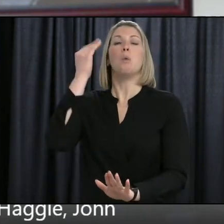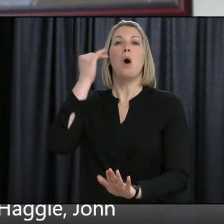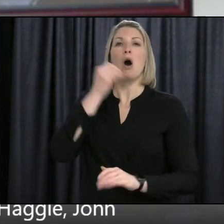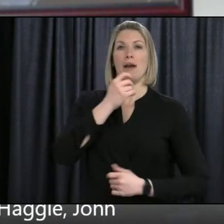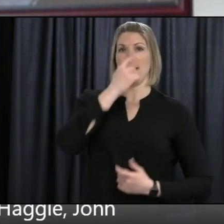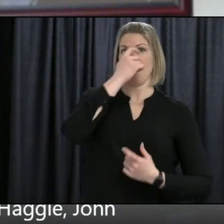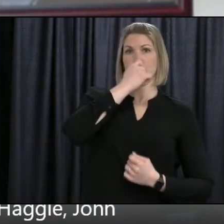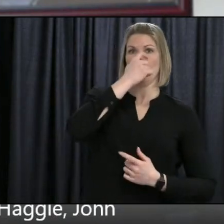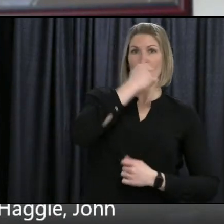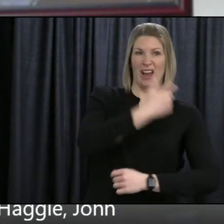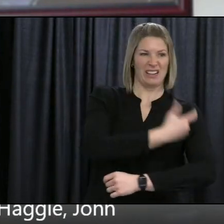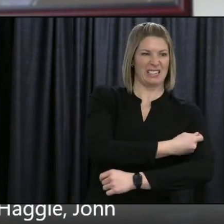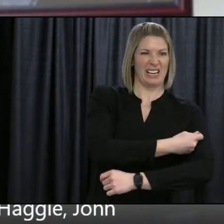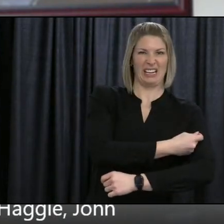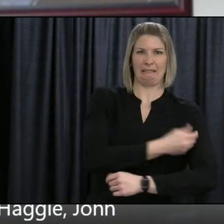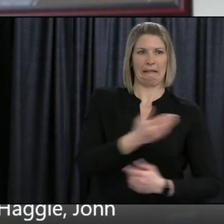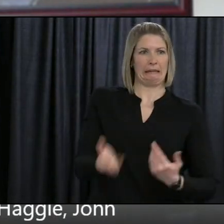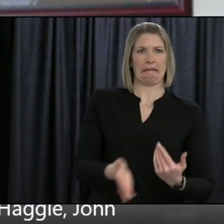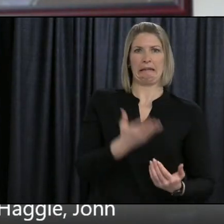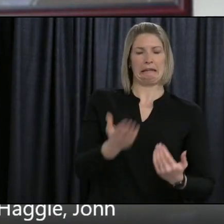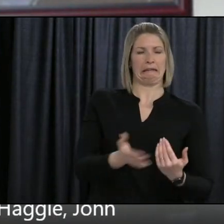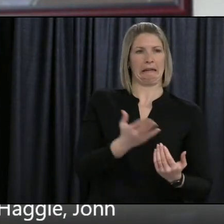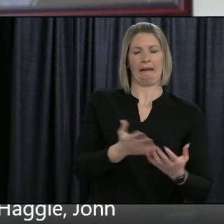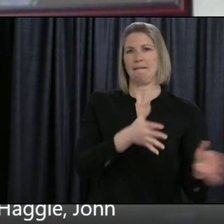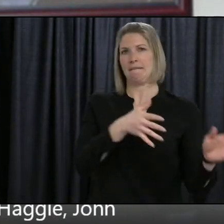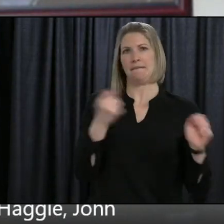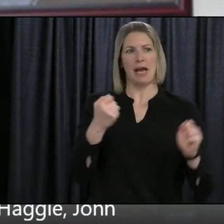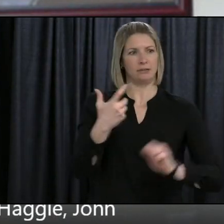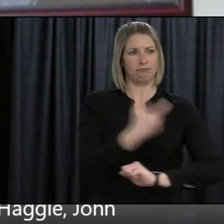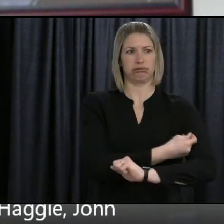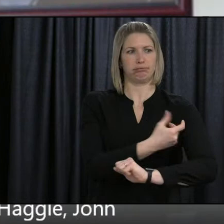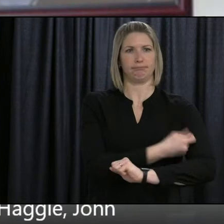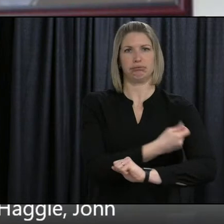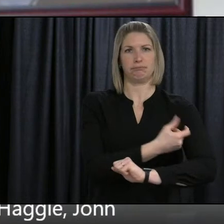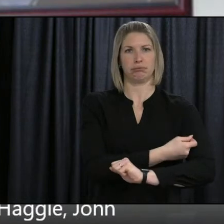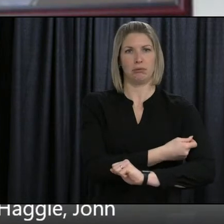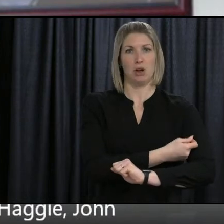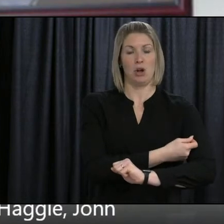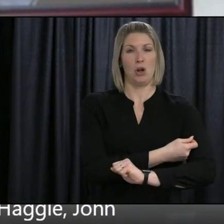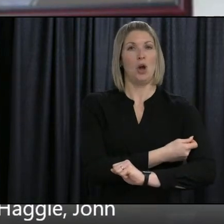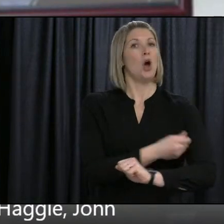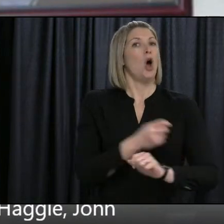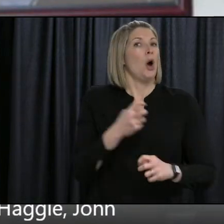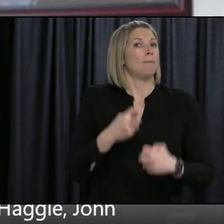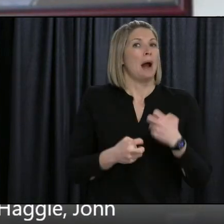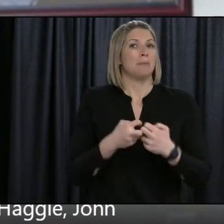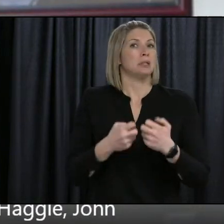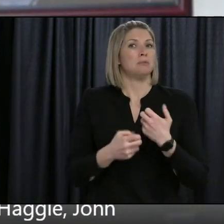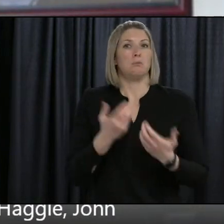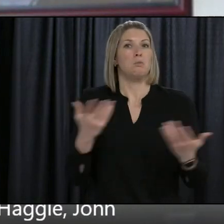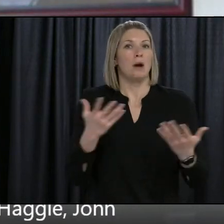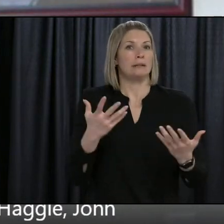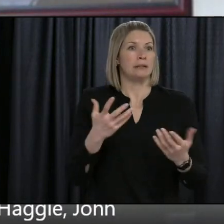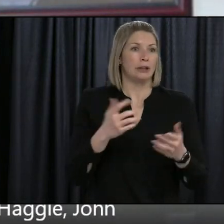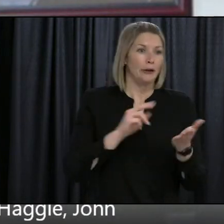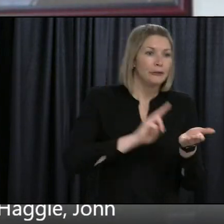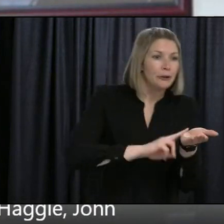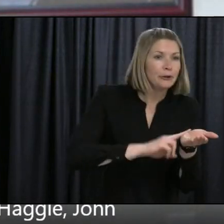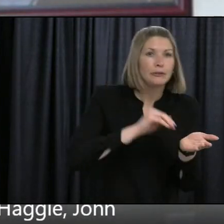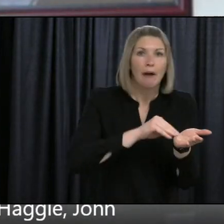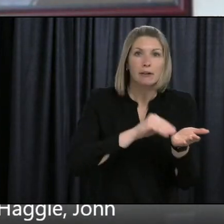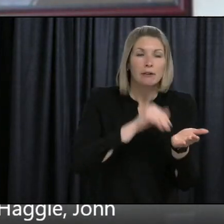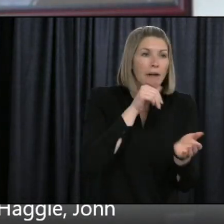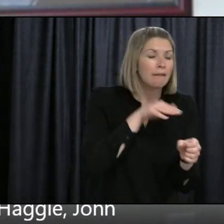in a very short period of time to a large number of people. We simply do not have the material to give out. And